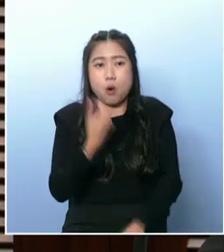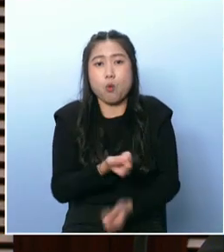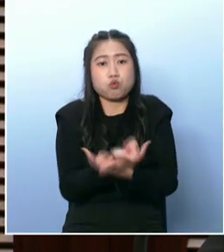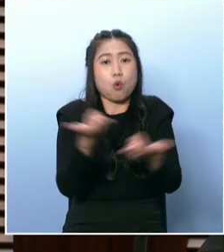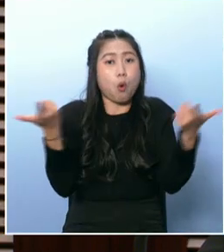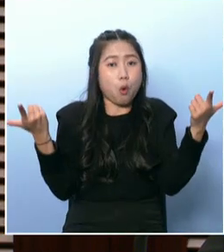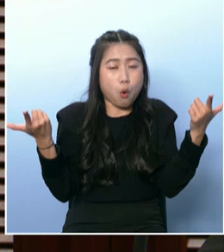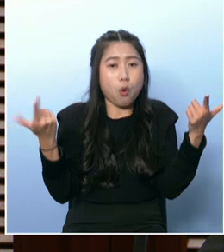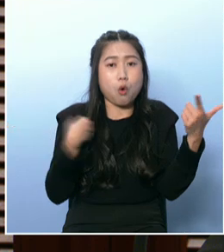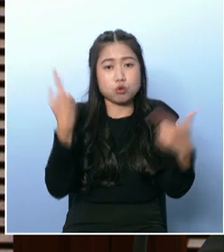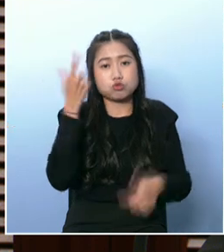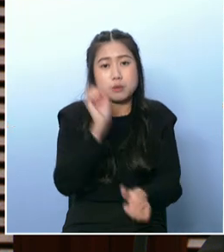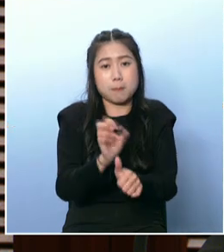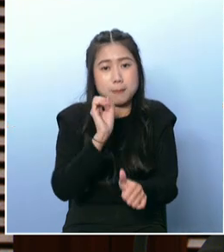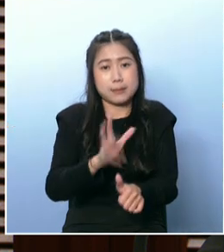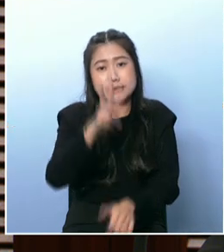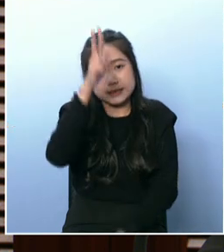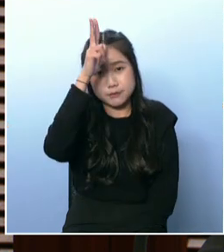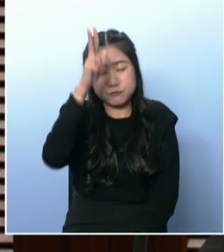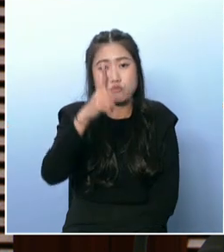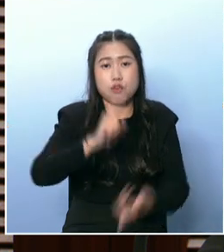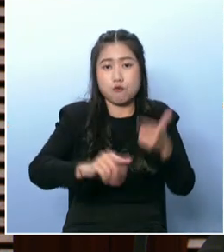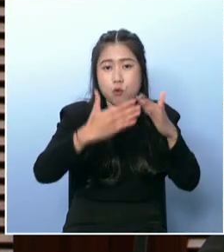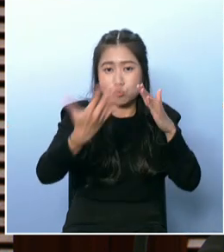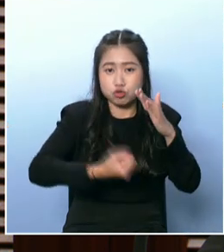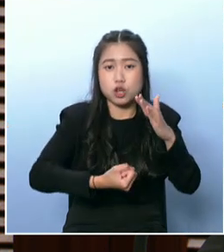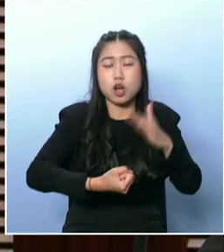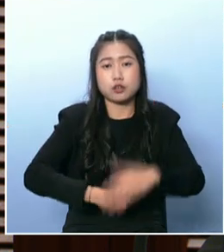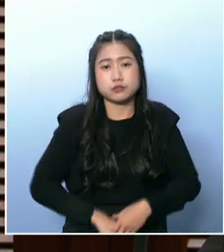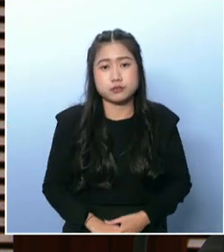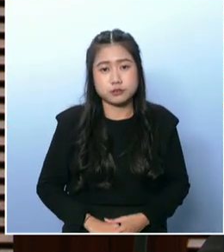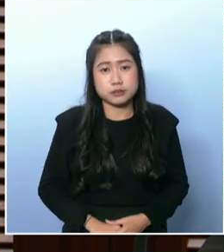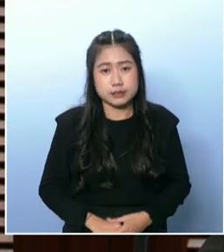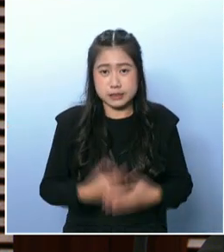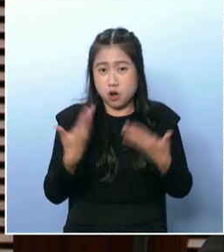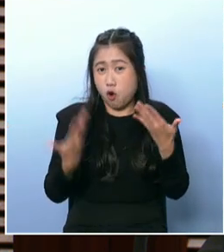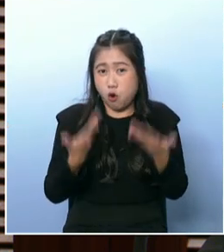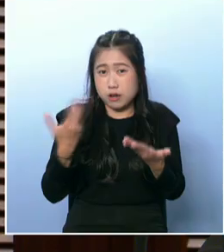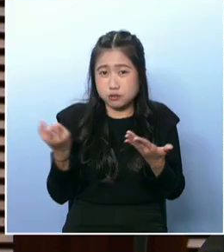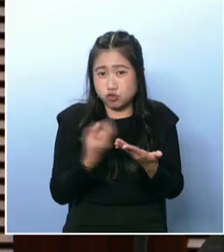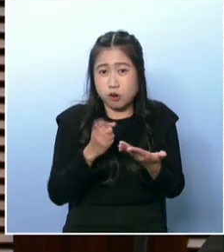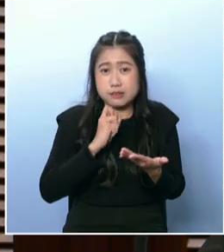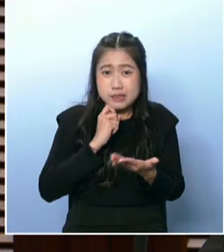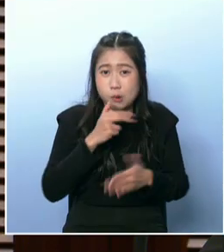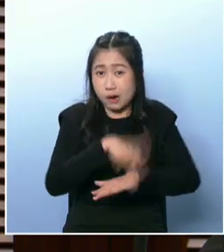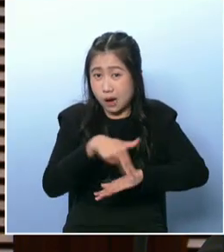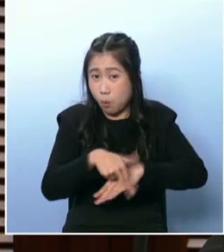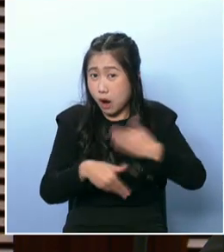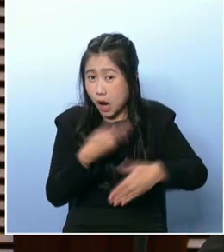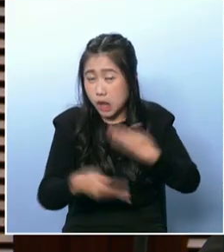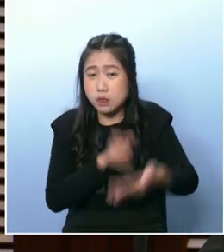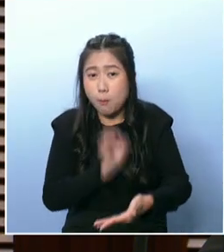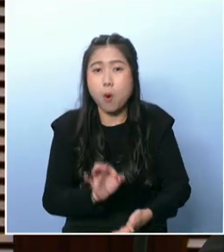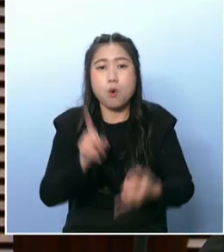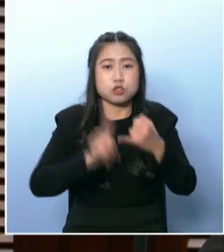We actually had a large number of PWDs in Hong Kong, in terms of the population size. So I would like to know whether